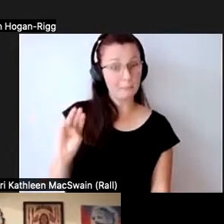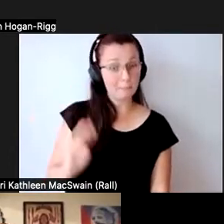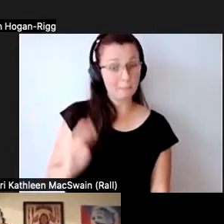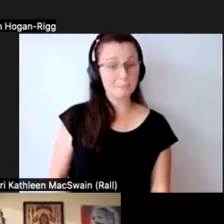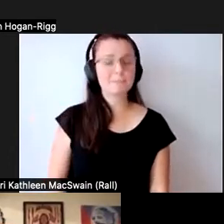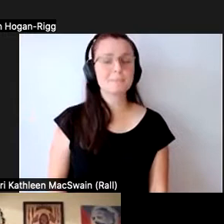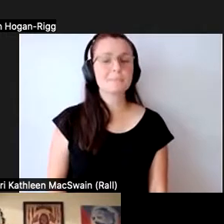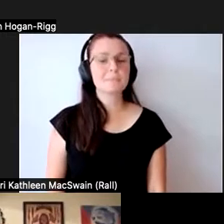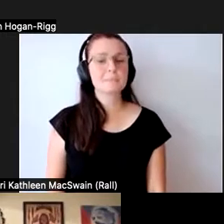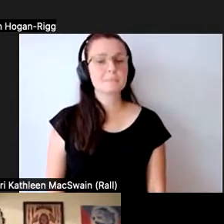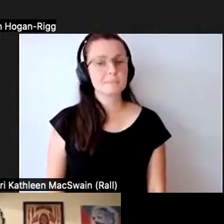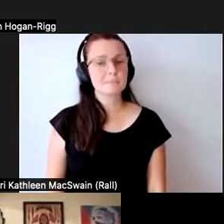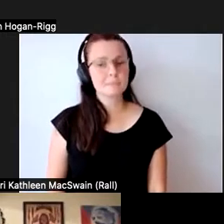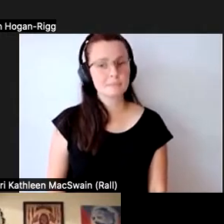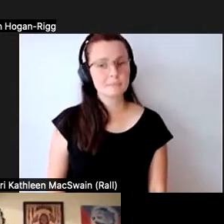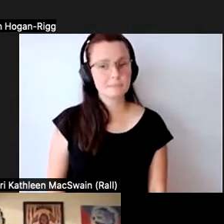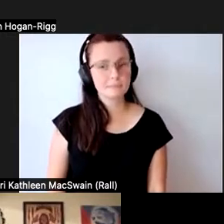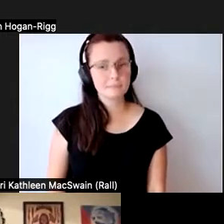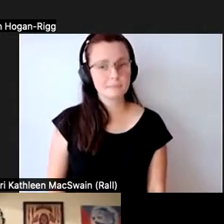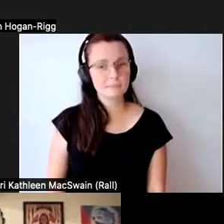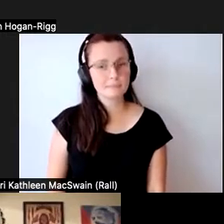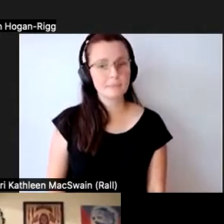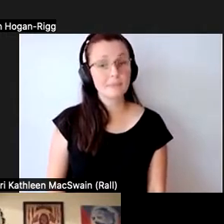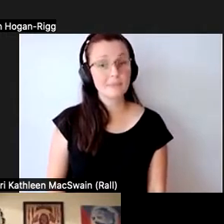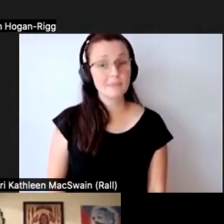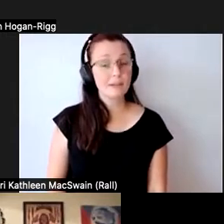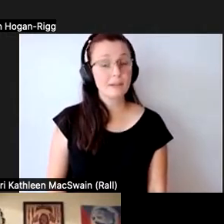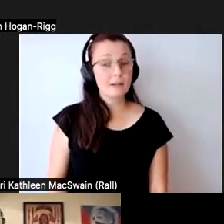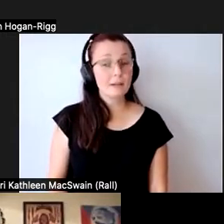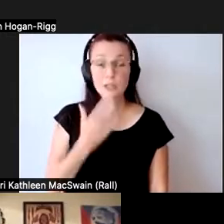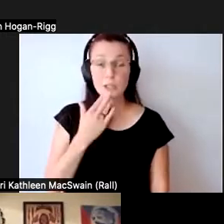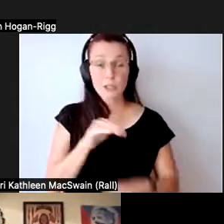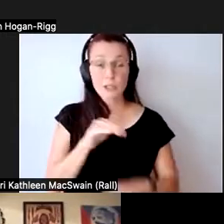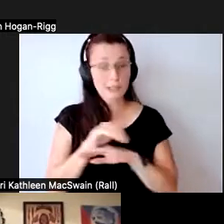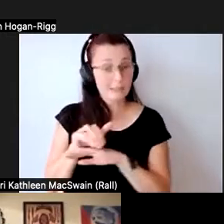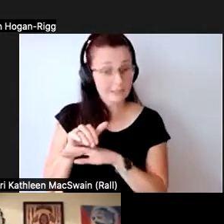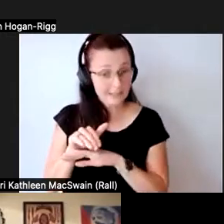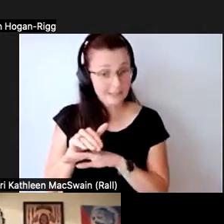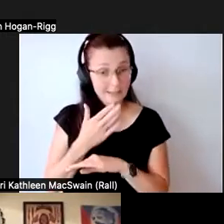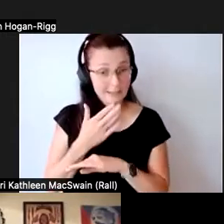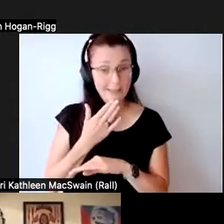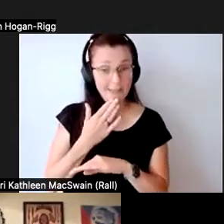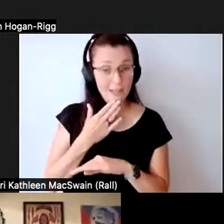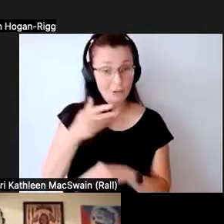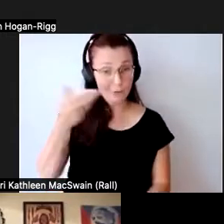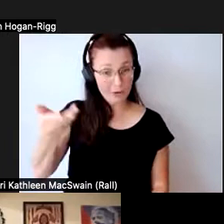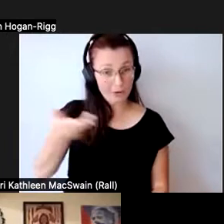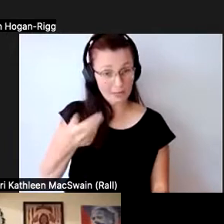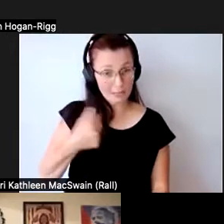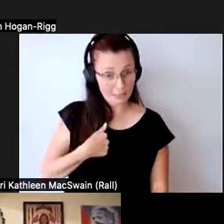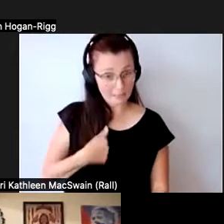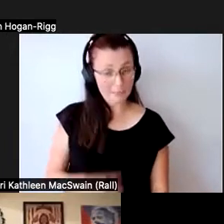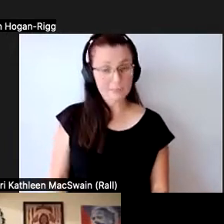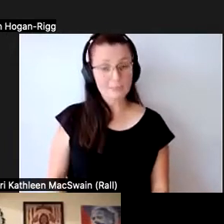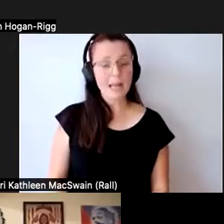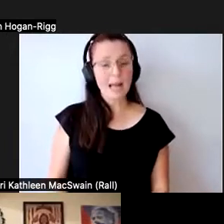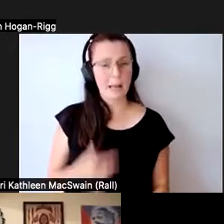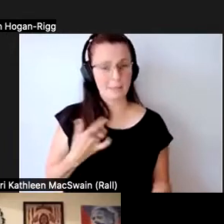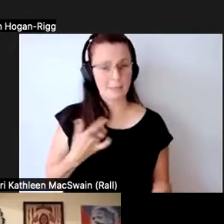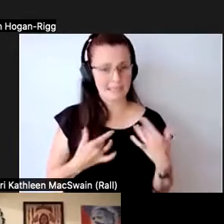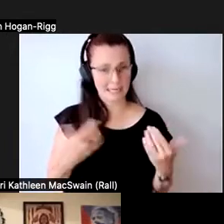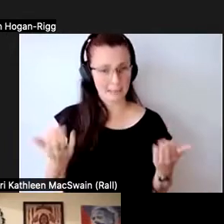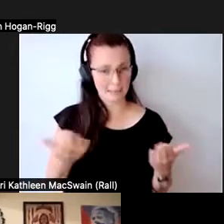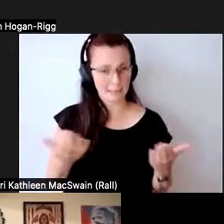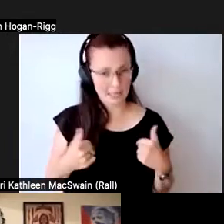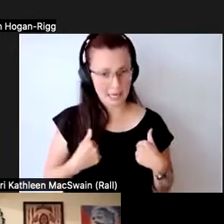Good evening, and thank you so much for having me. I'm excited to be here. And while I'm a New Yorker, I want to be clear, I'm not a New